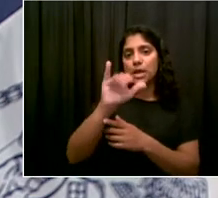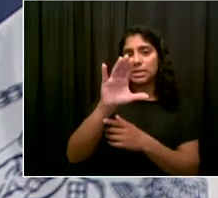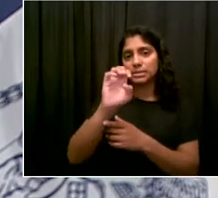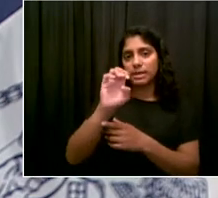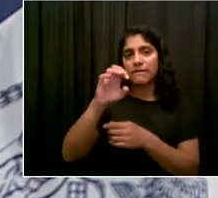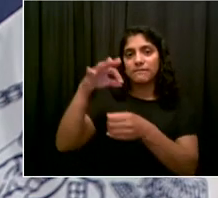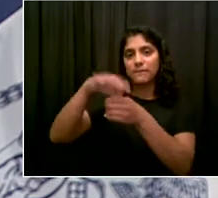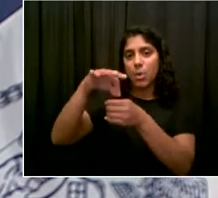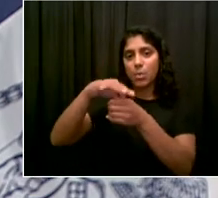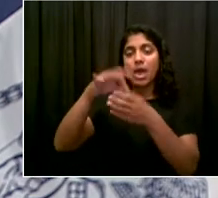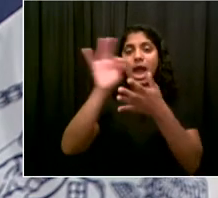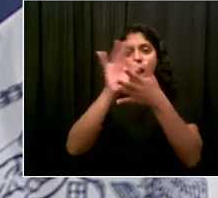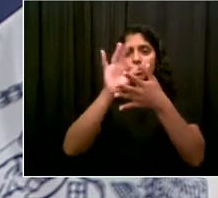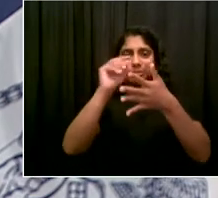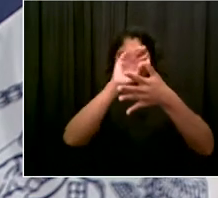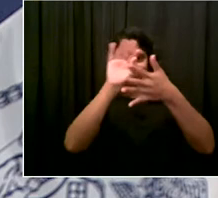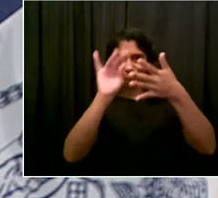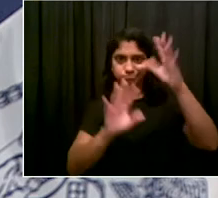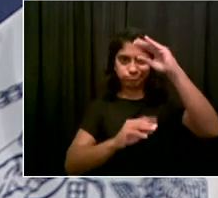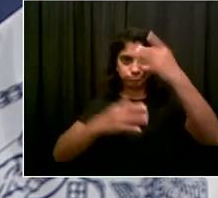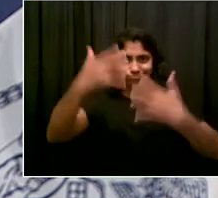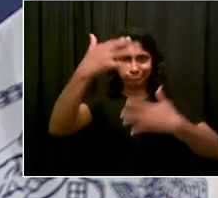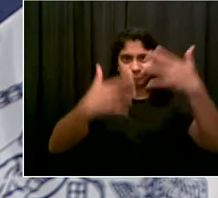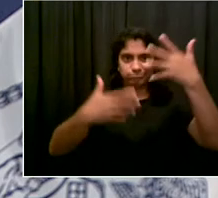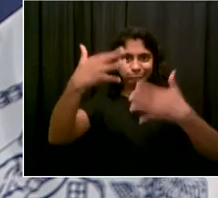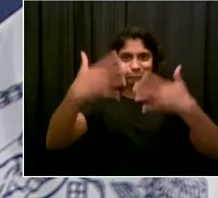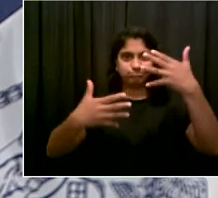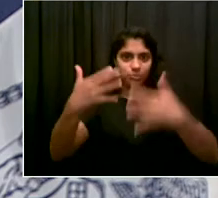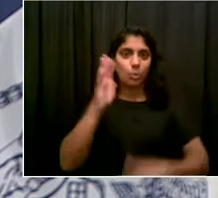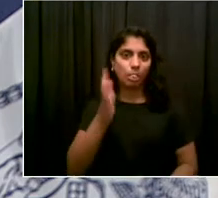news. And to all the candidates,